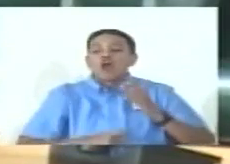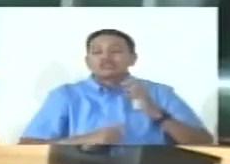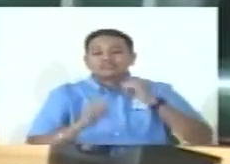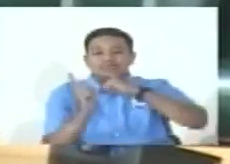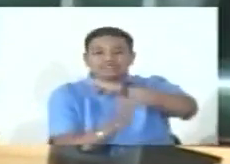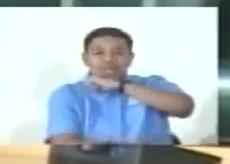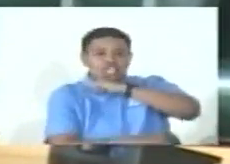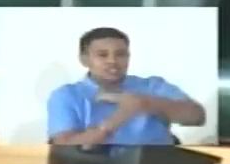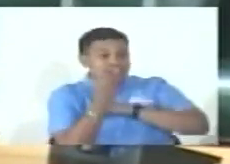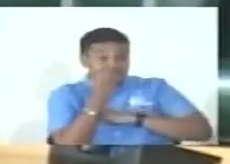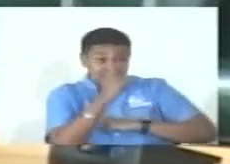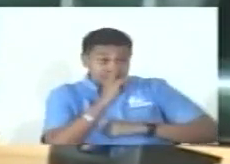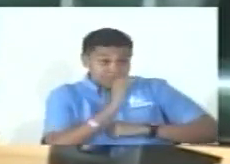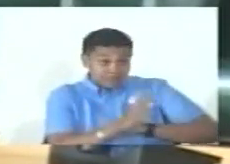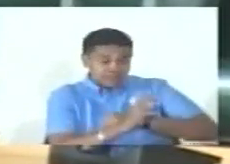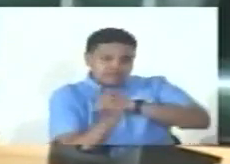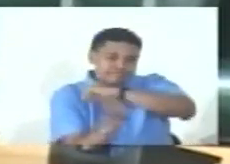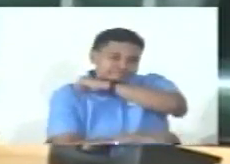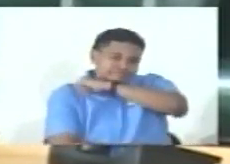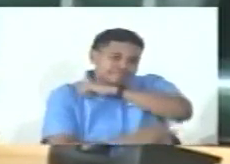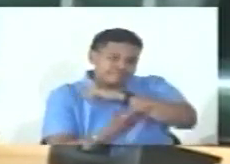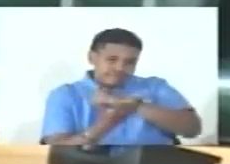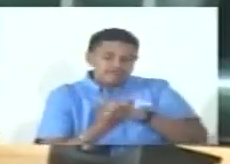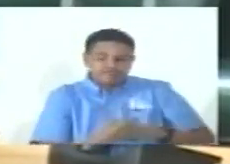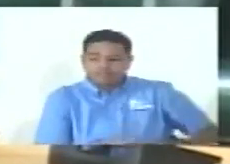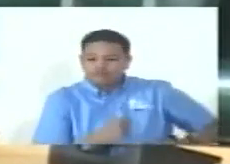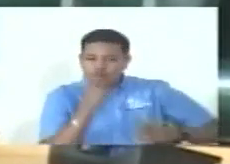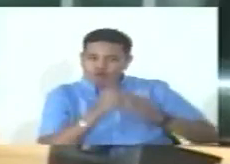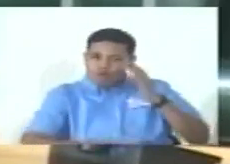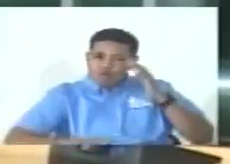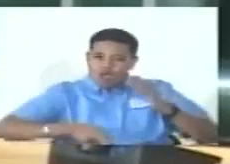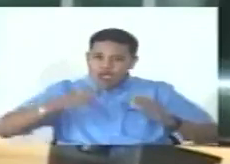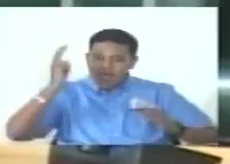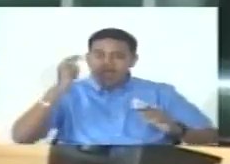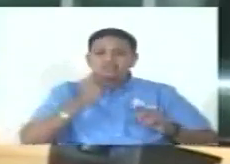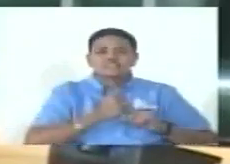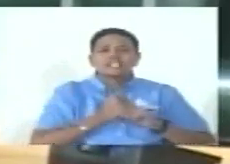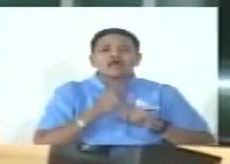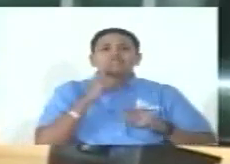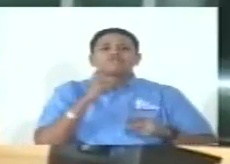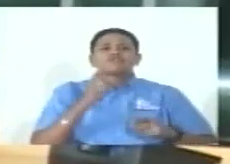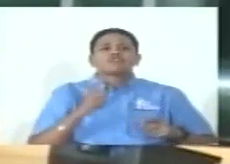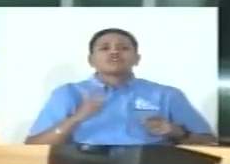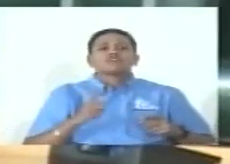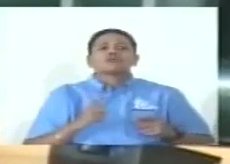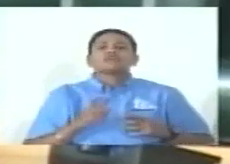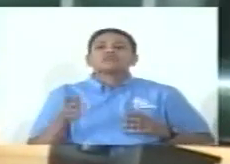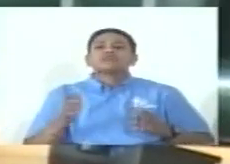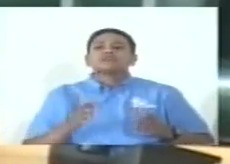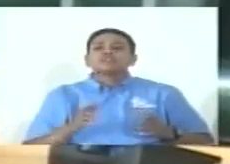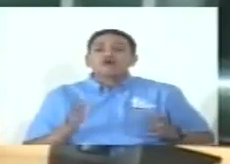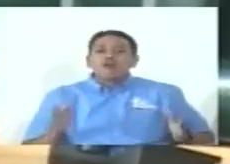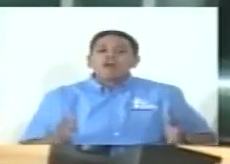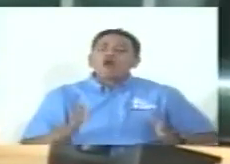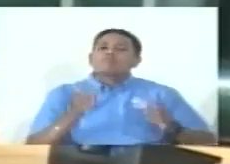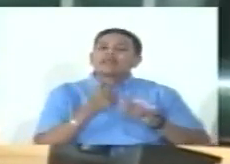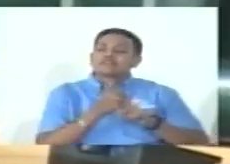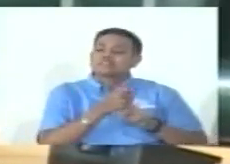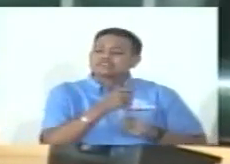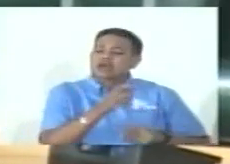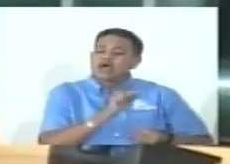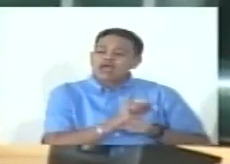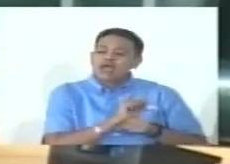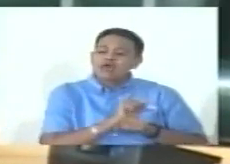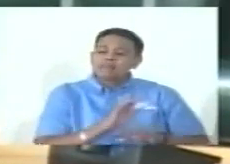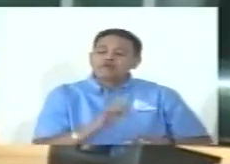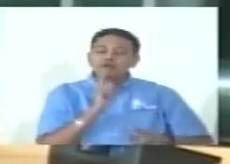sanctions. Mr. President, the obligations of it, you know, compels the employer to carefully